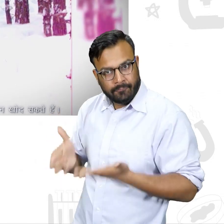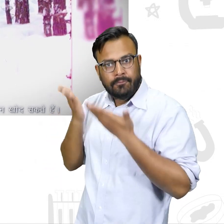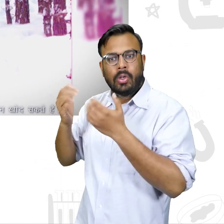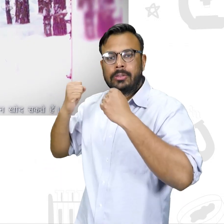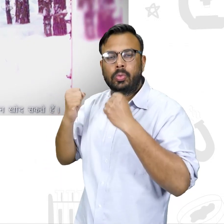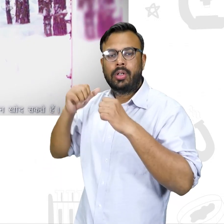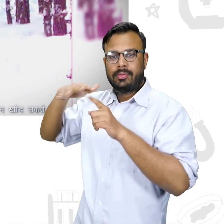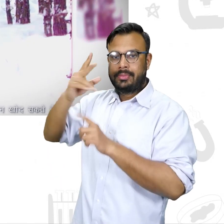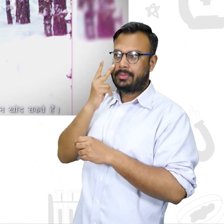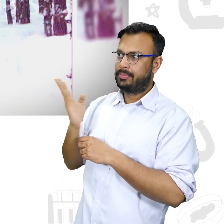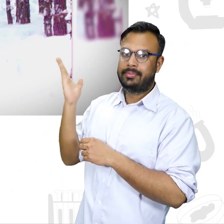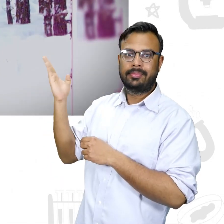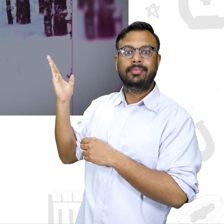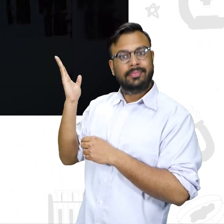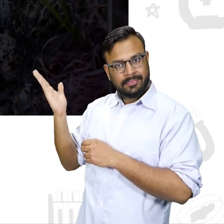thick snow cover.